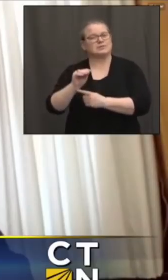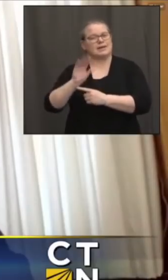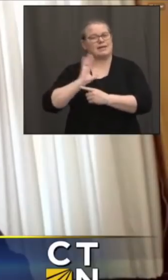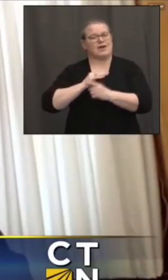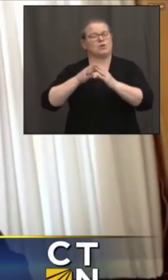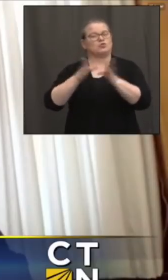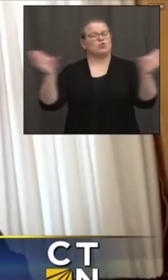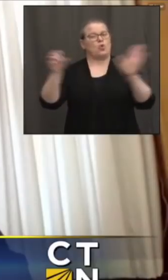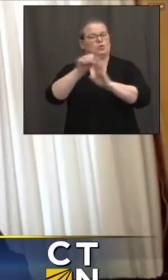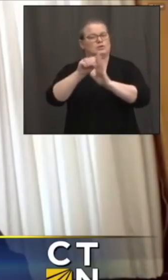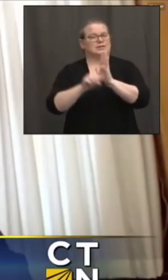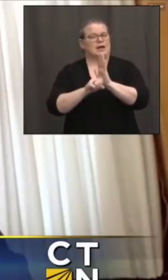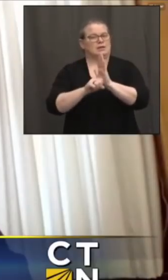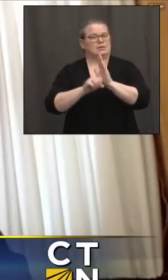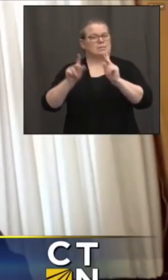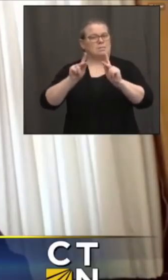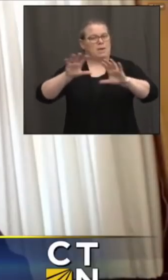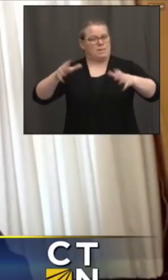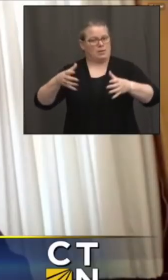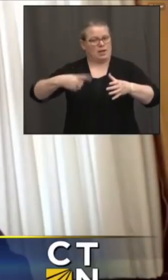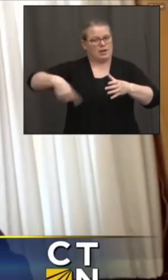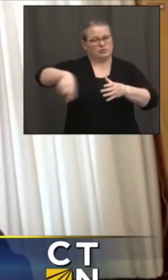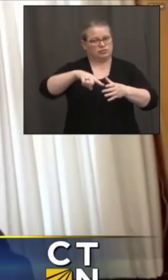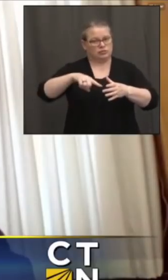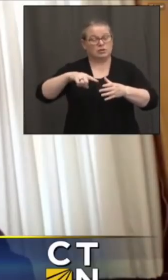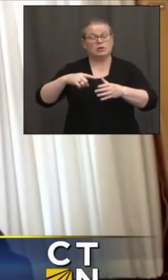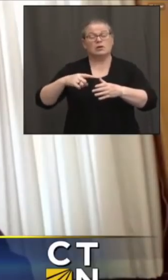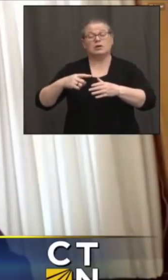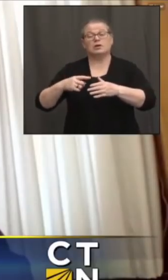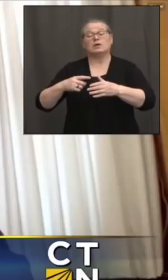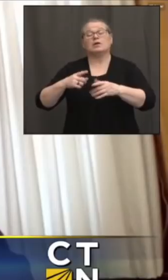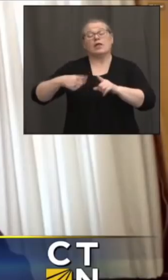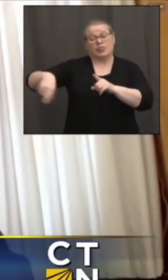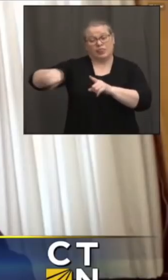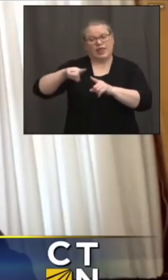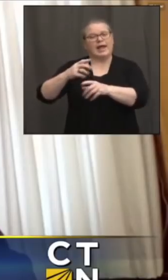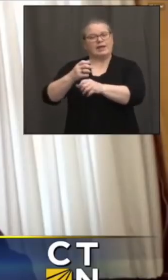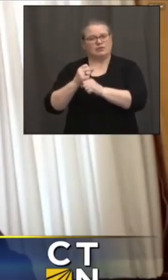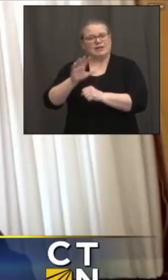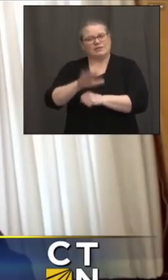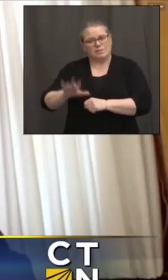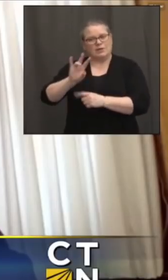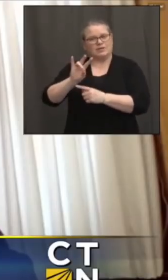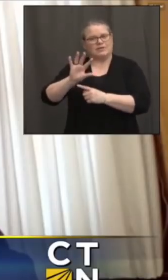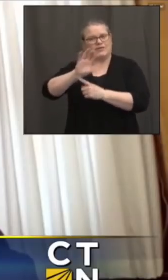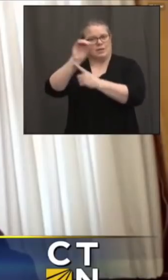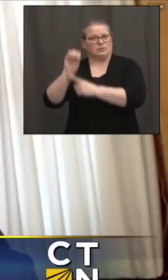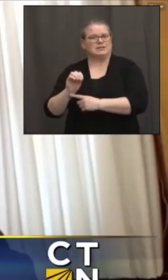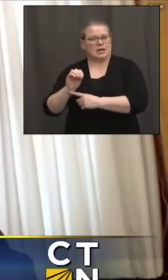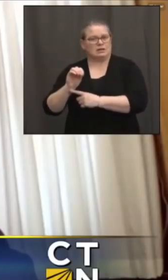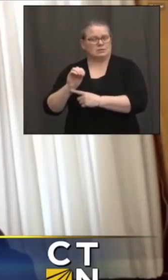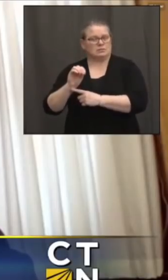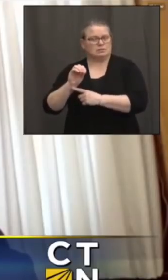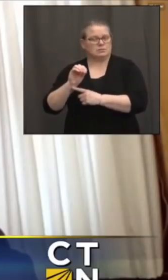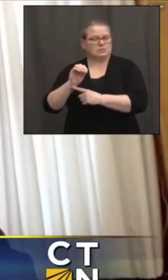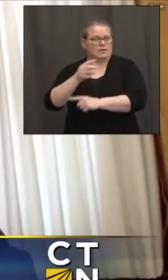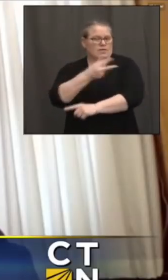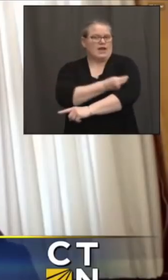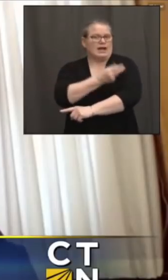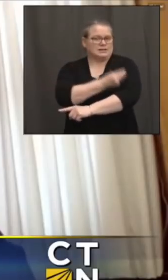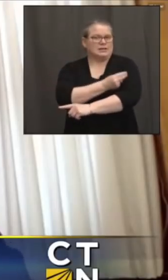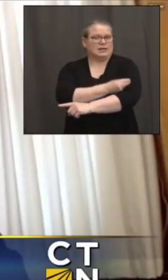and prior to that had been receiving about 75% of the doses to locations in those cities and